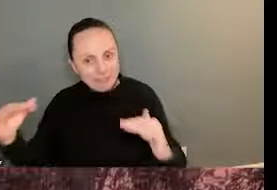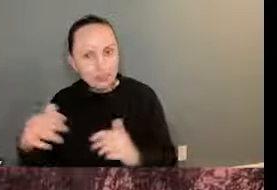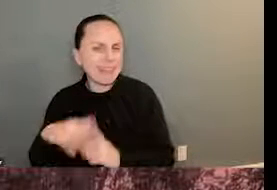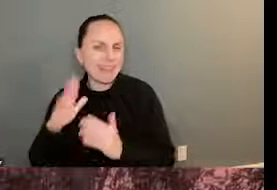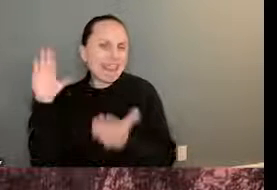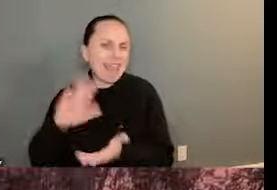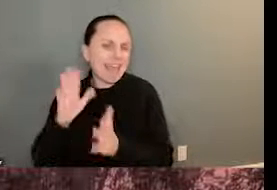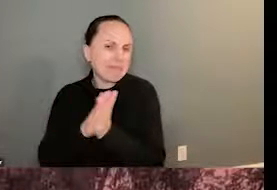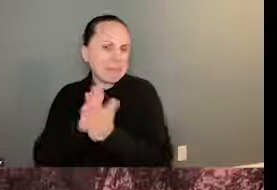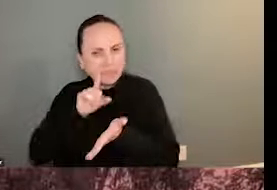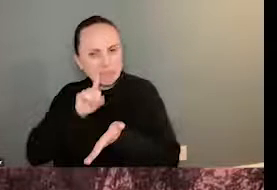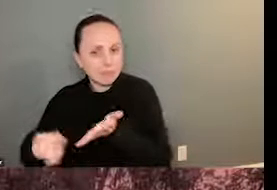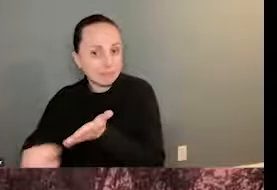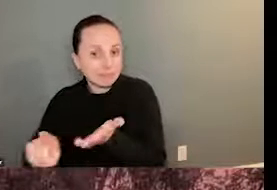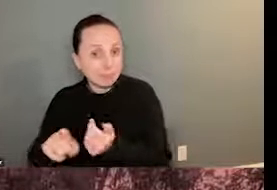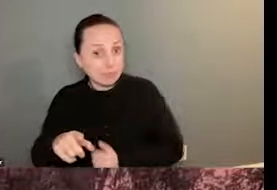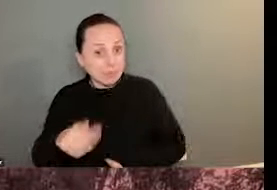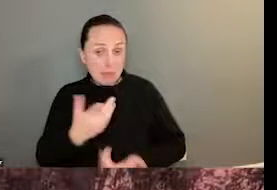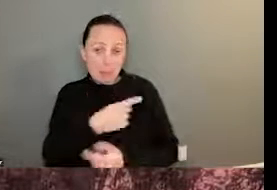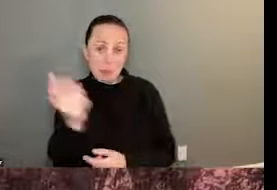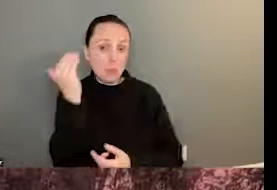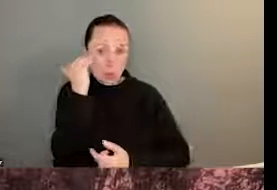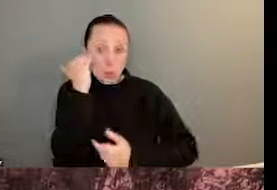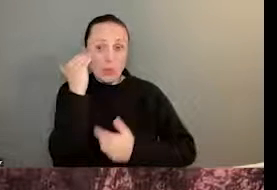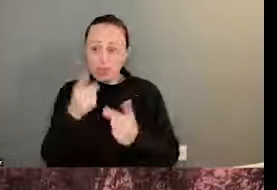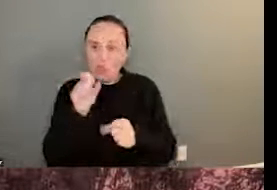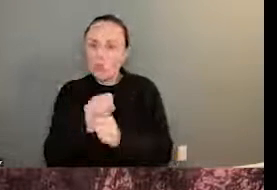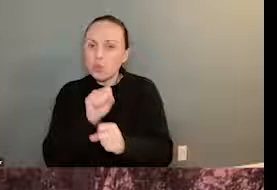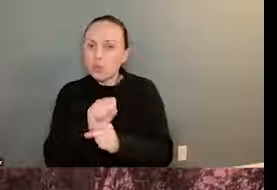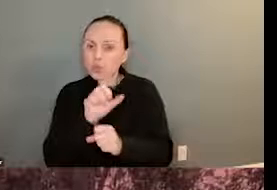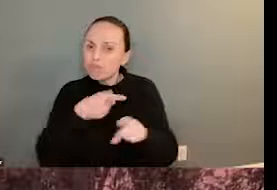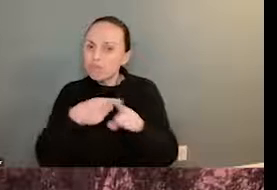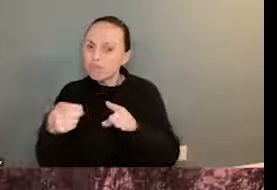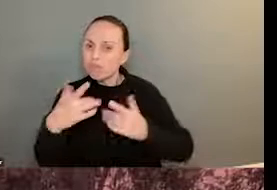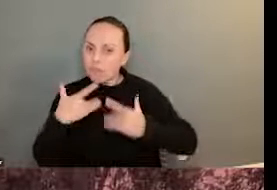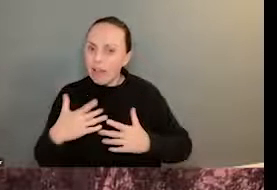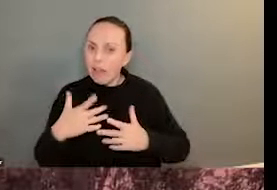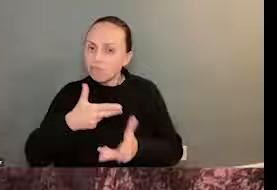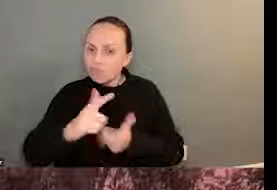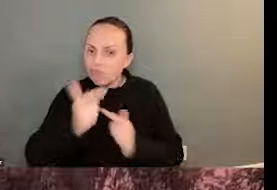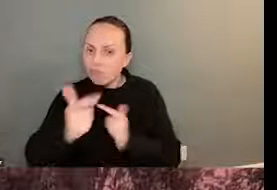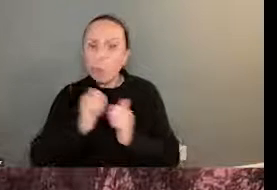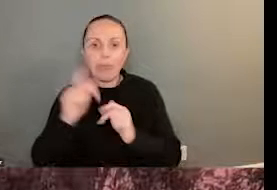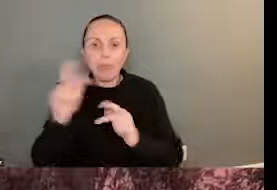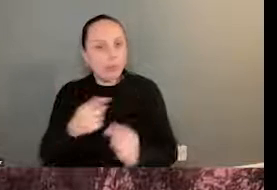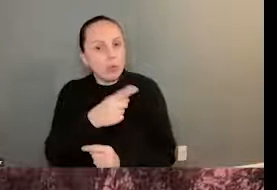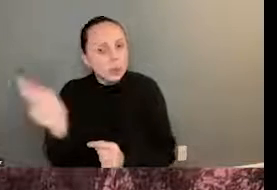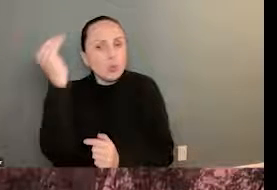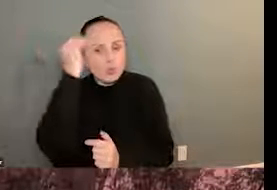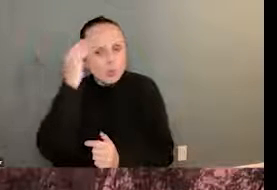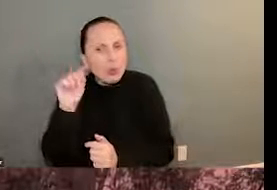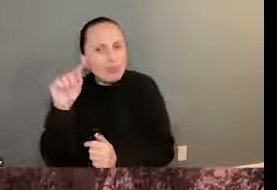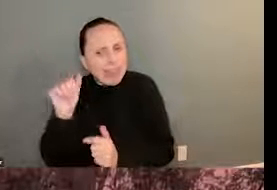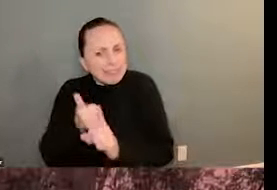effort. Y'all probably know this by now because you work in spaces where you directly intersect with people, and you know that data is